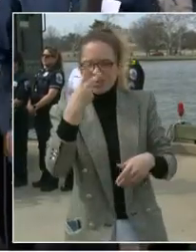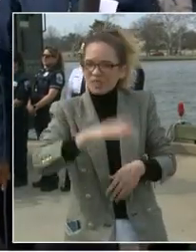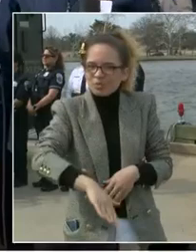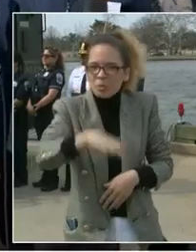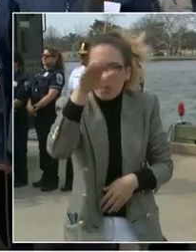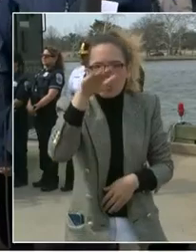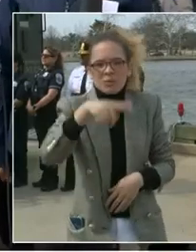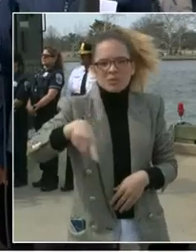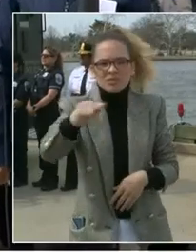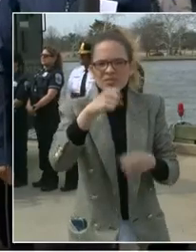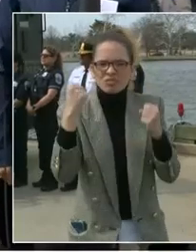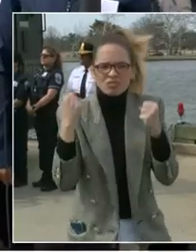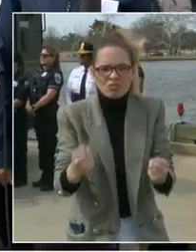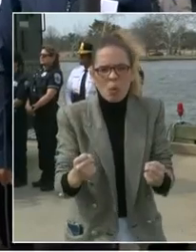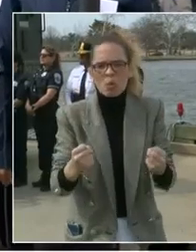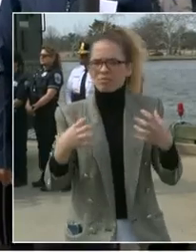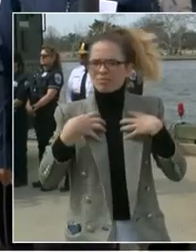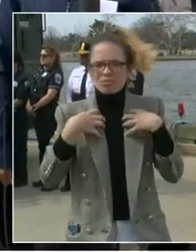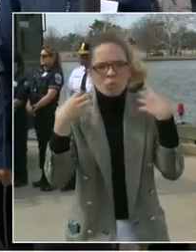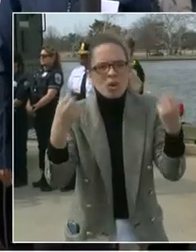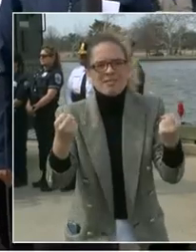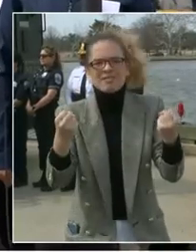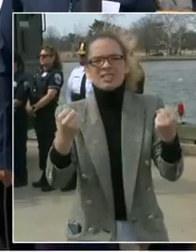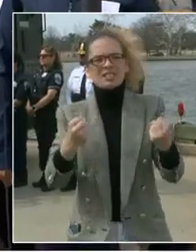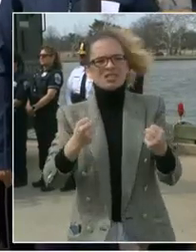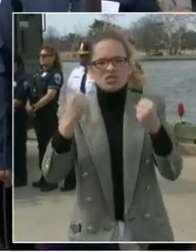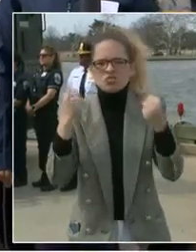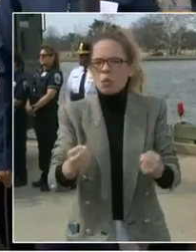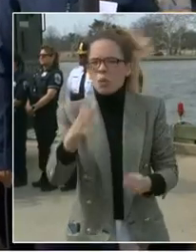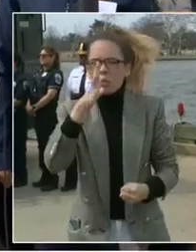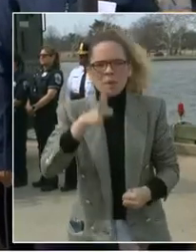resilient, empowering women who they